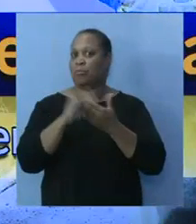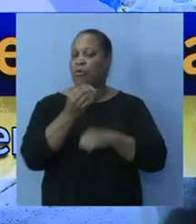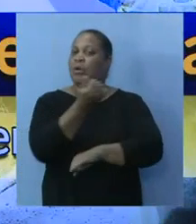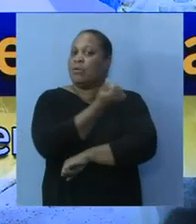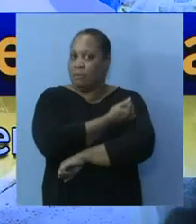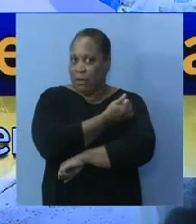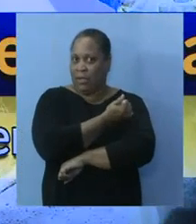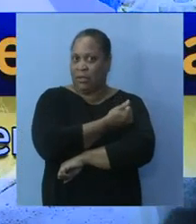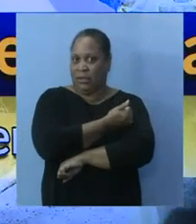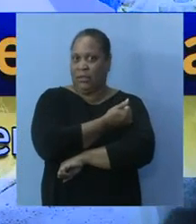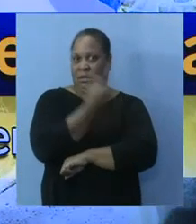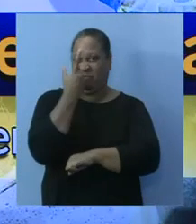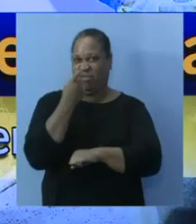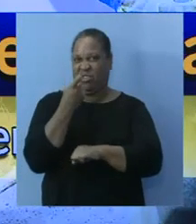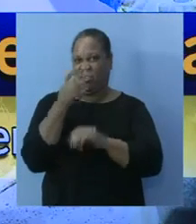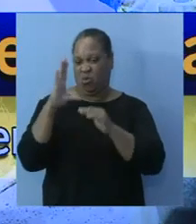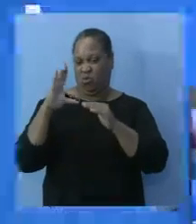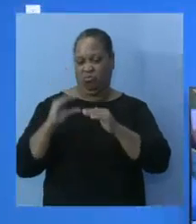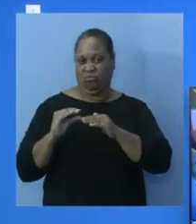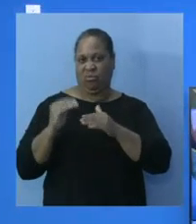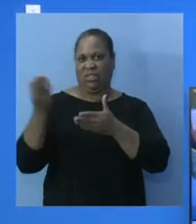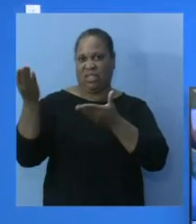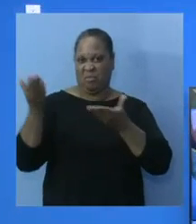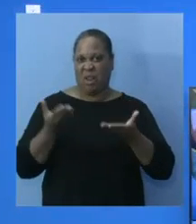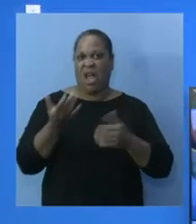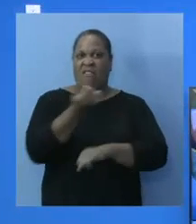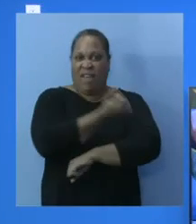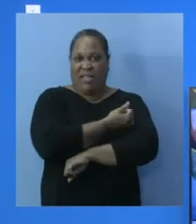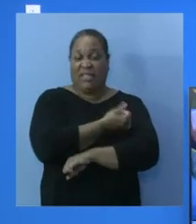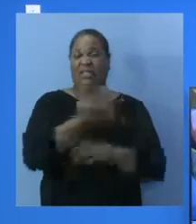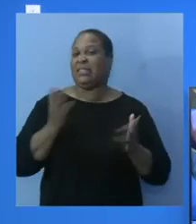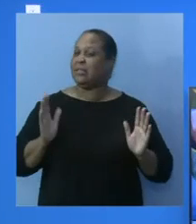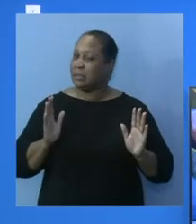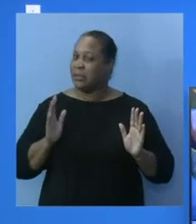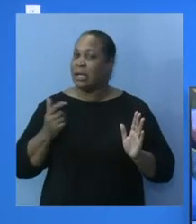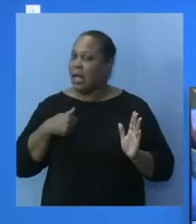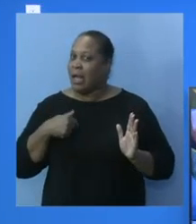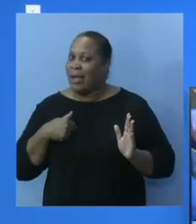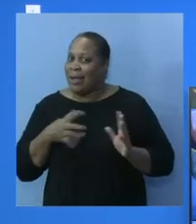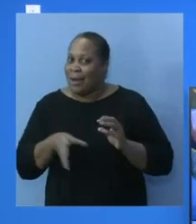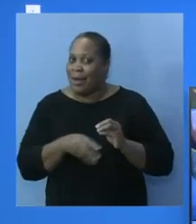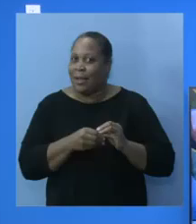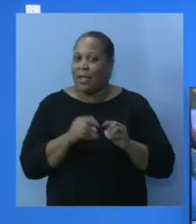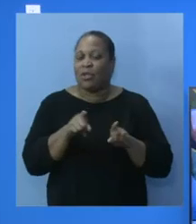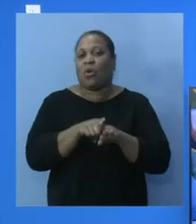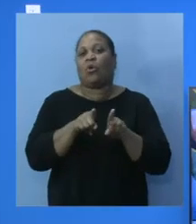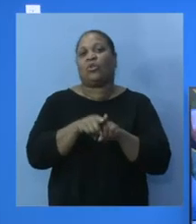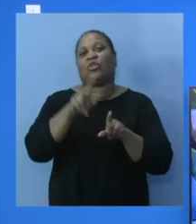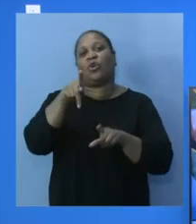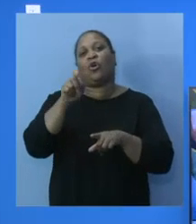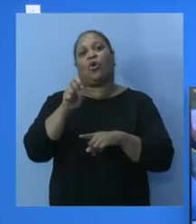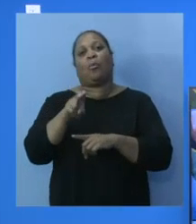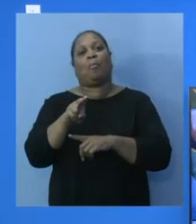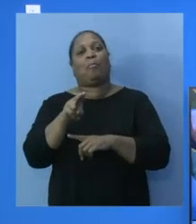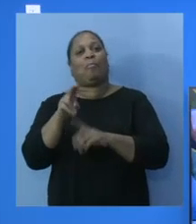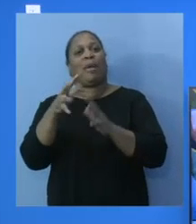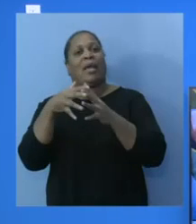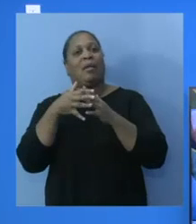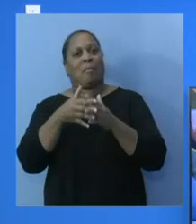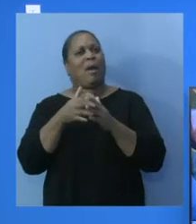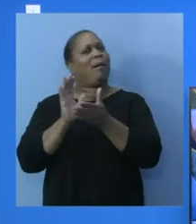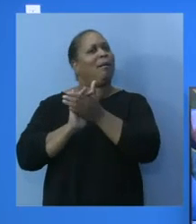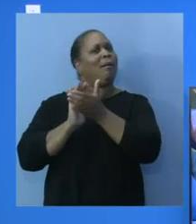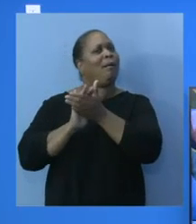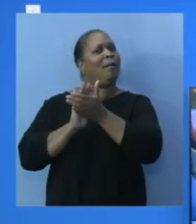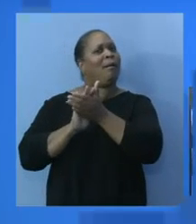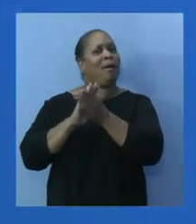supply of the vaccine. Awesome. Can I just also add, that the Pan American Health Organization actually commended Bermuda last week